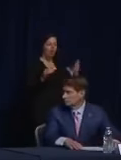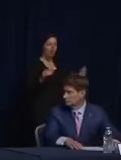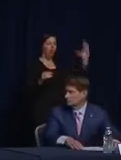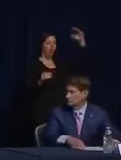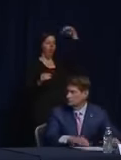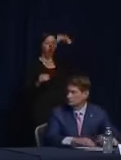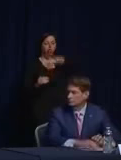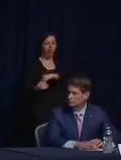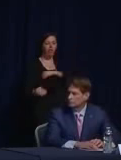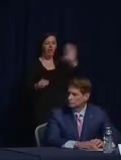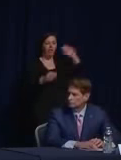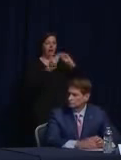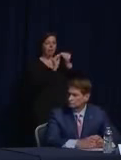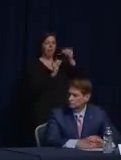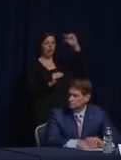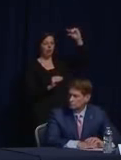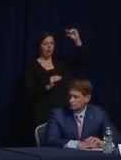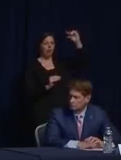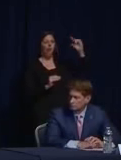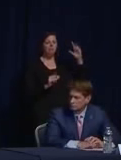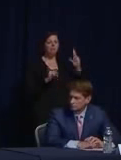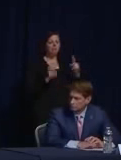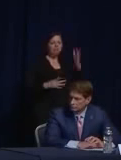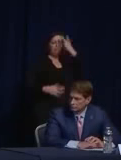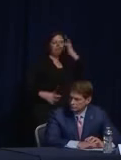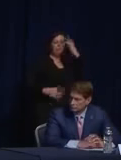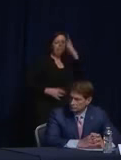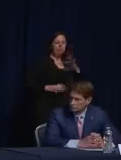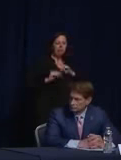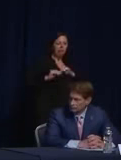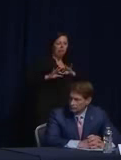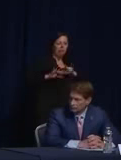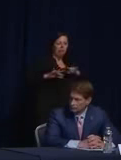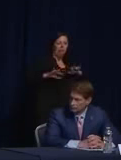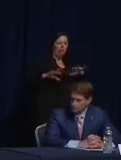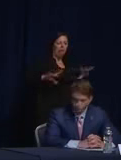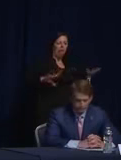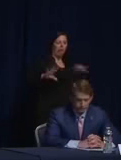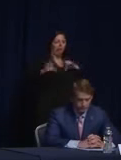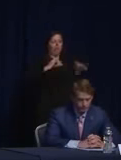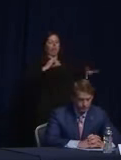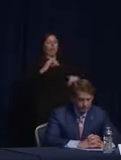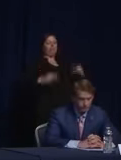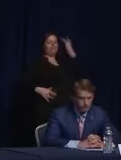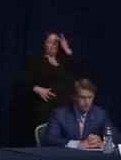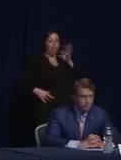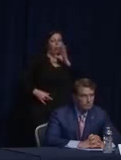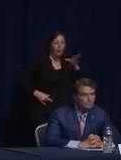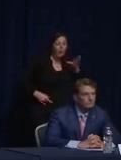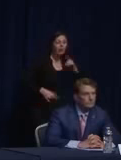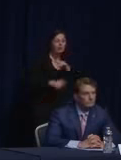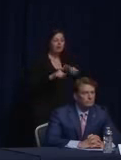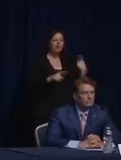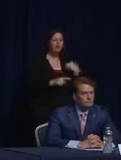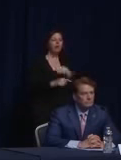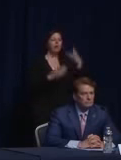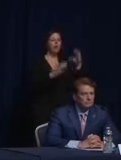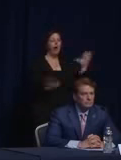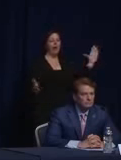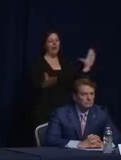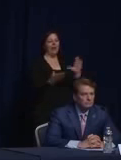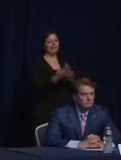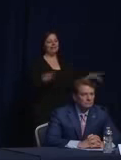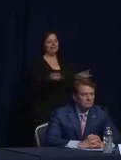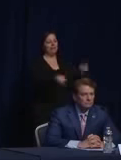cannot emphasize enough how important it is to follow social distancing steps and practice good